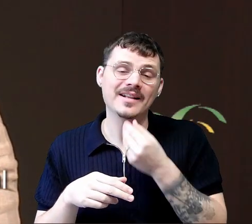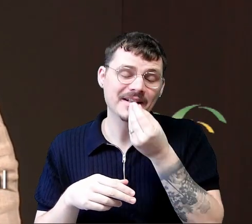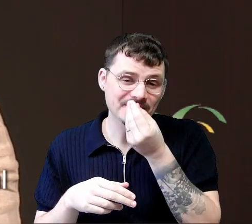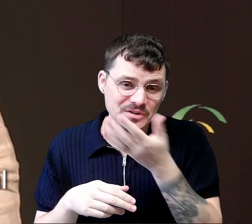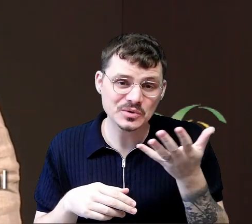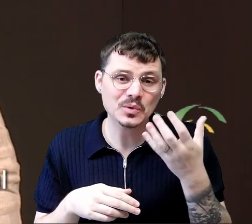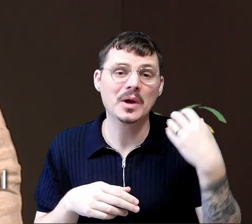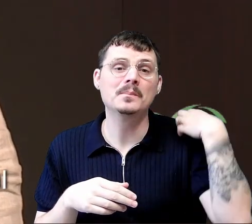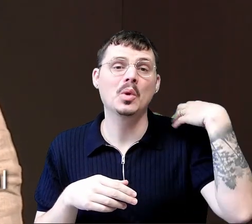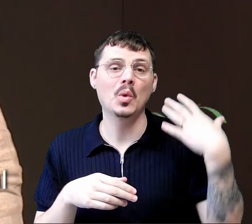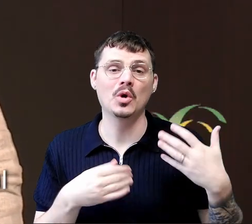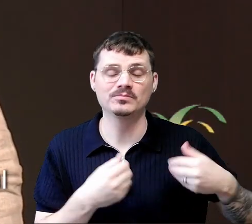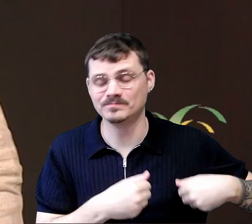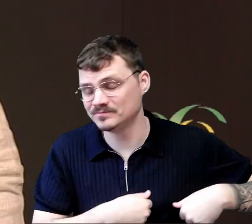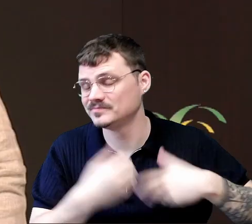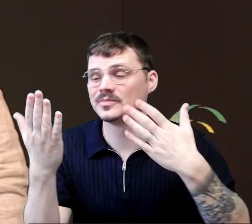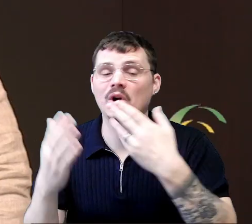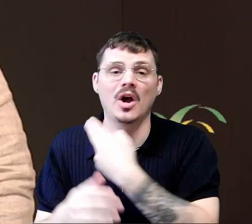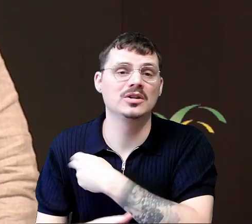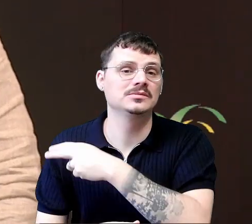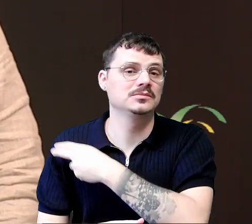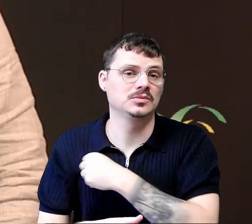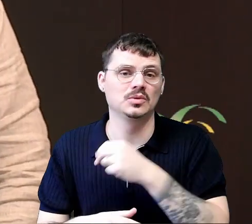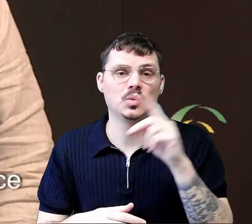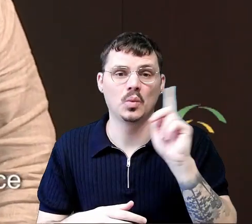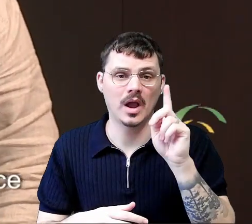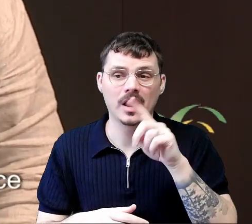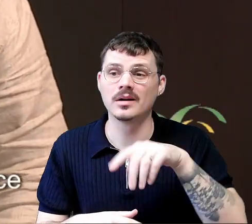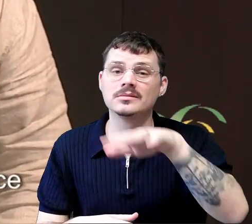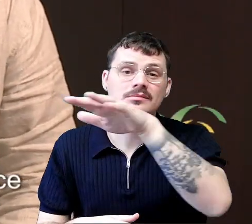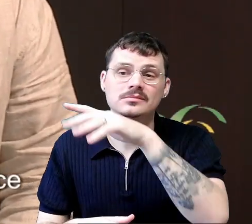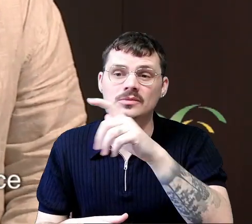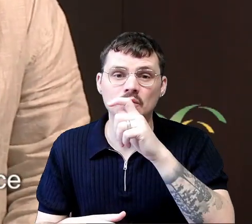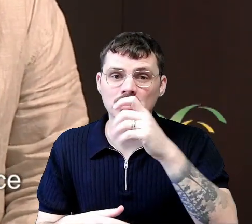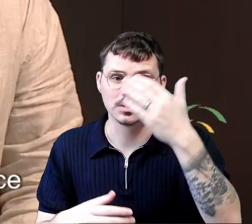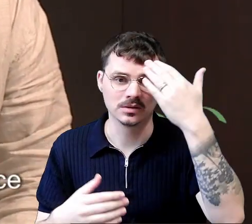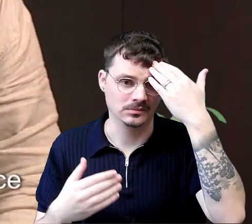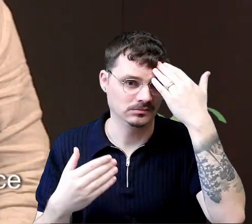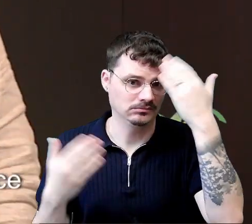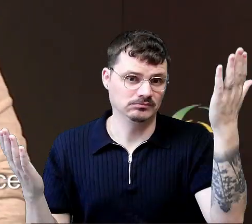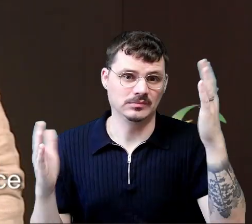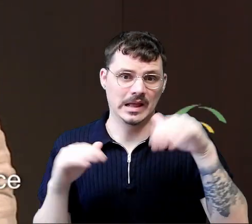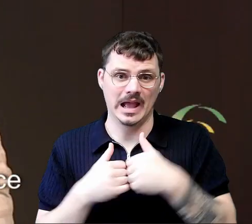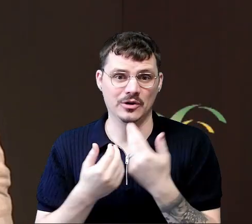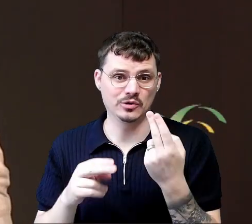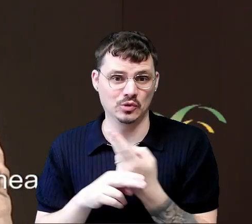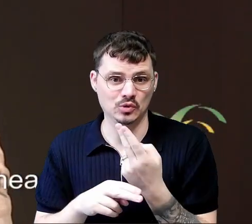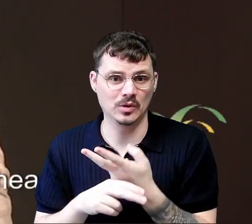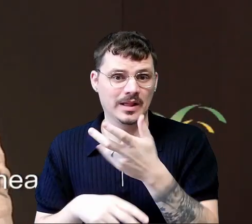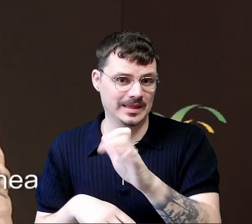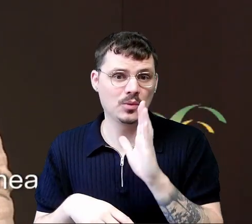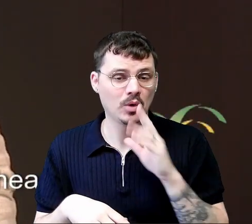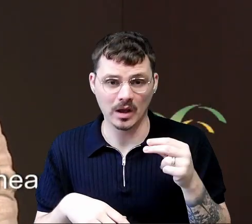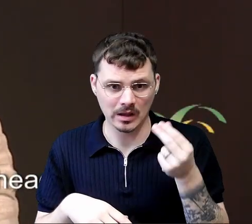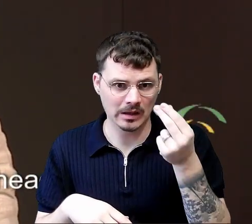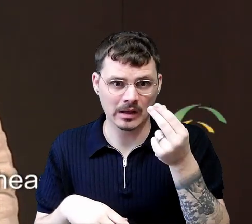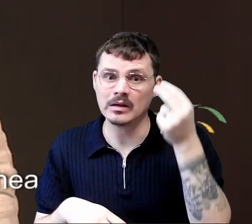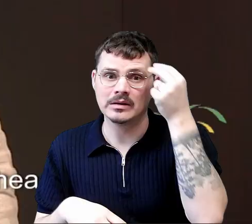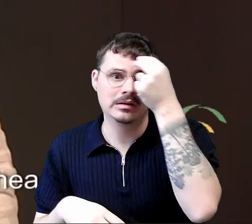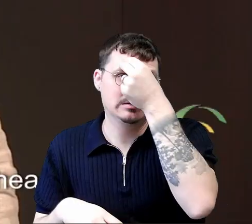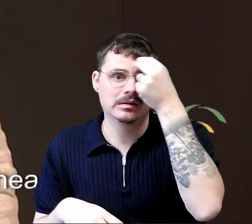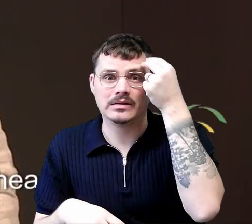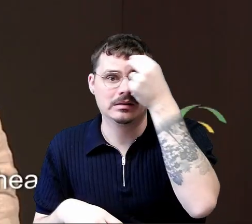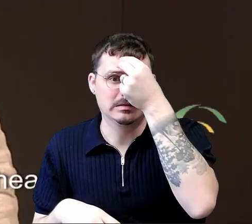few employers in the hospital where people that didn't really know how to use the device kept swiping the